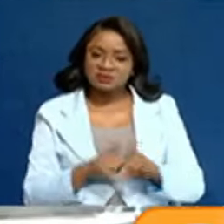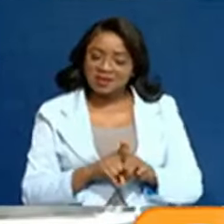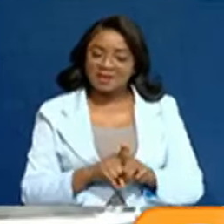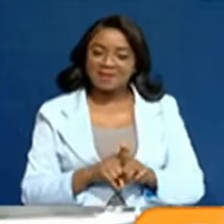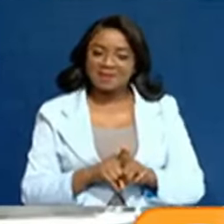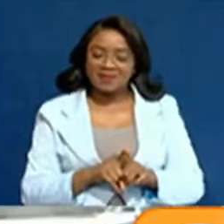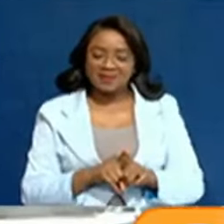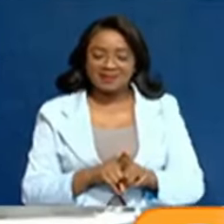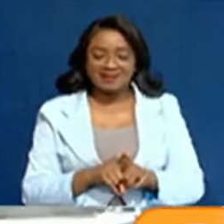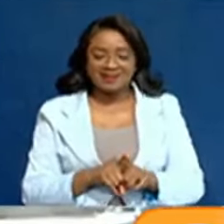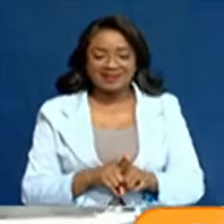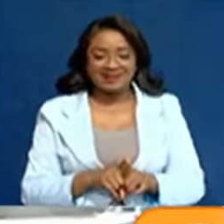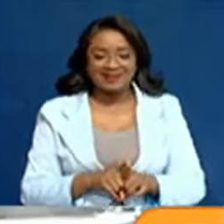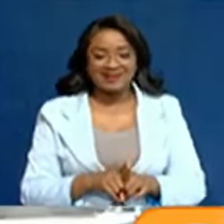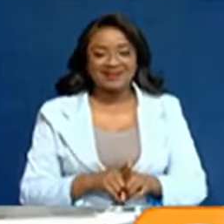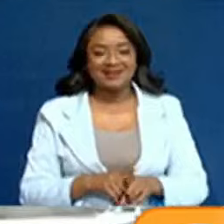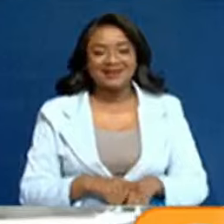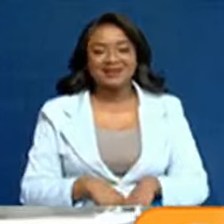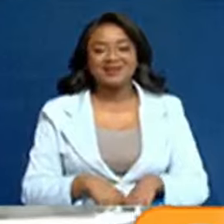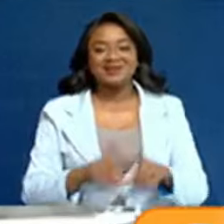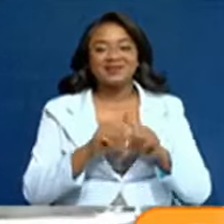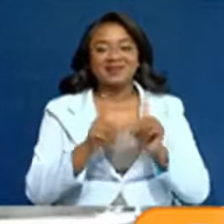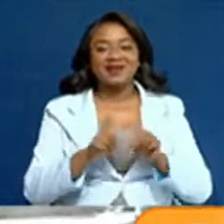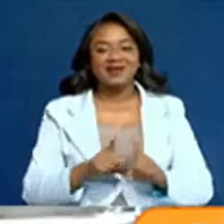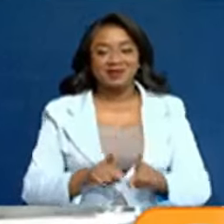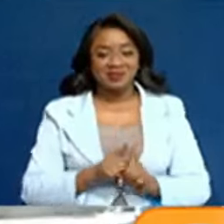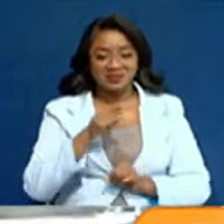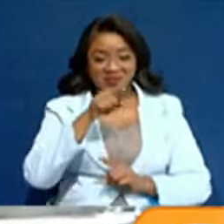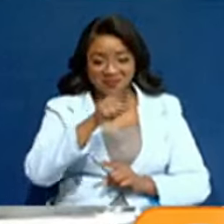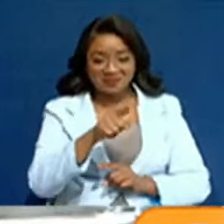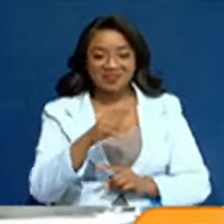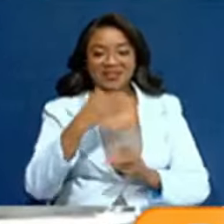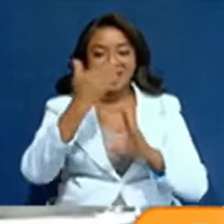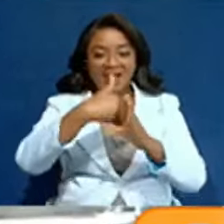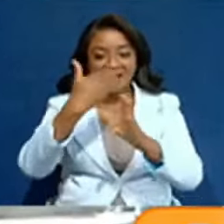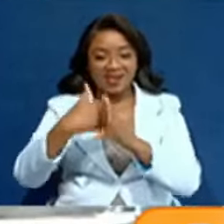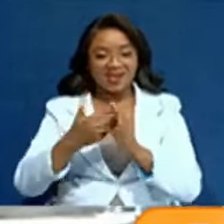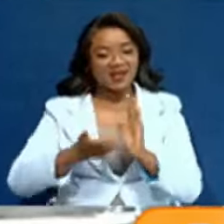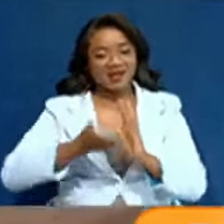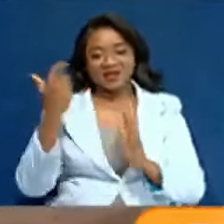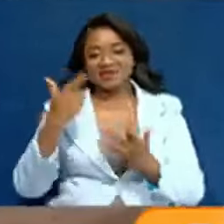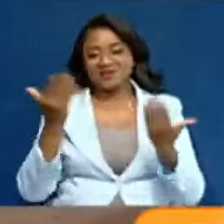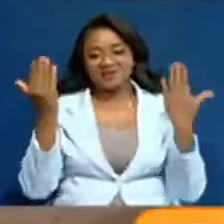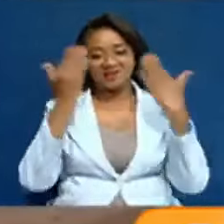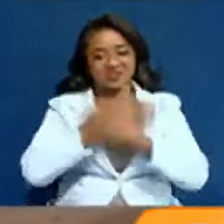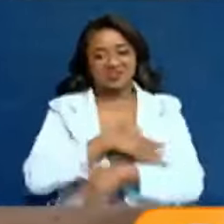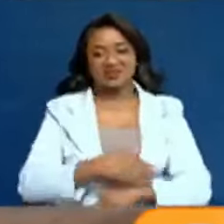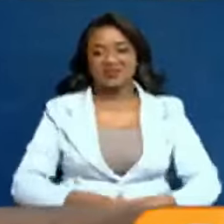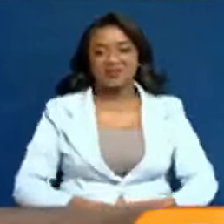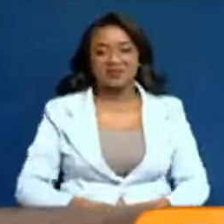And as Emmanuel Tona reports, the statues were removed in the dead of the night.